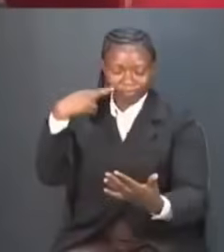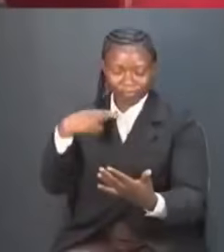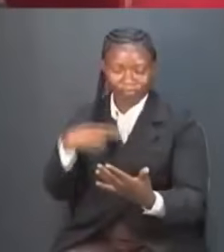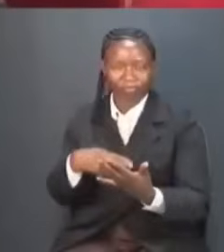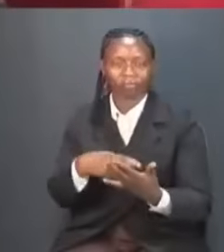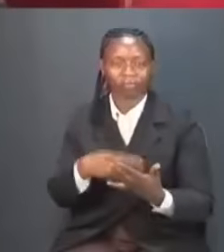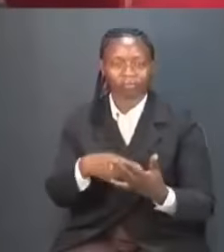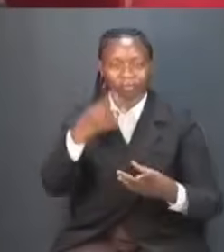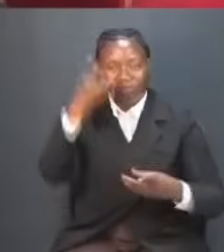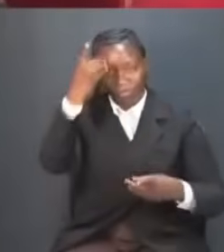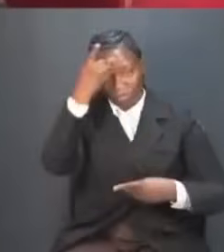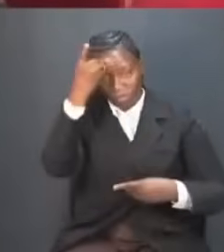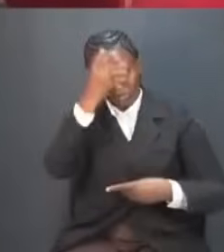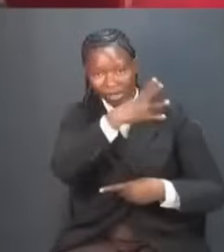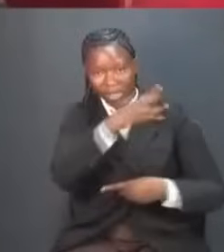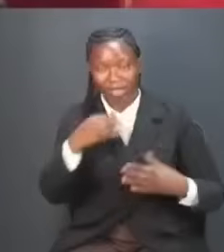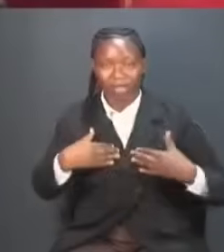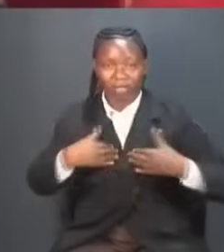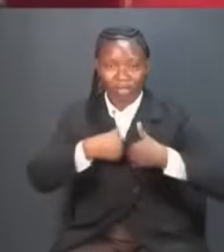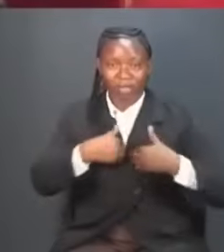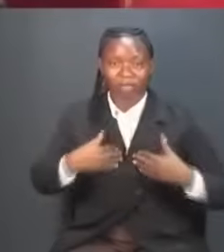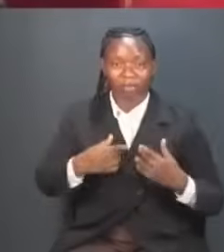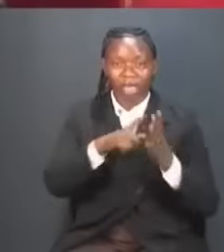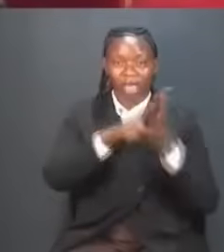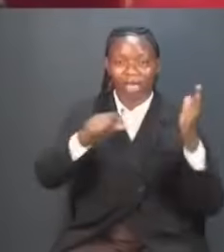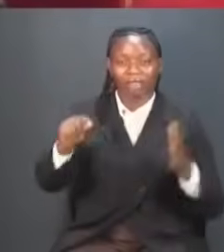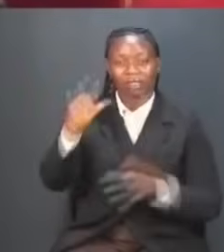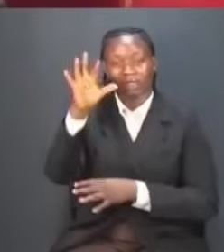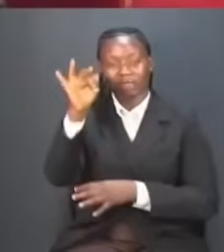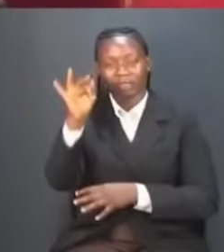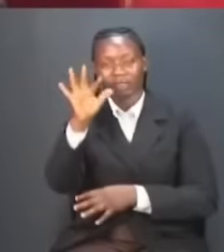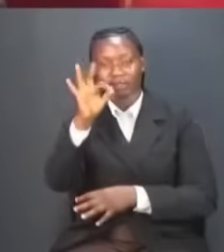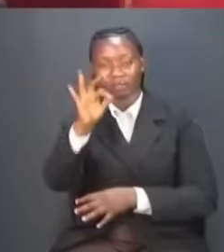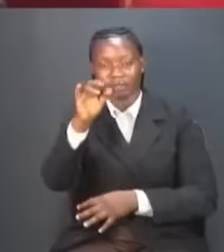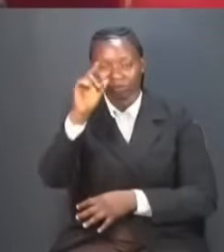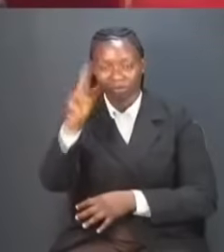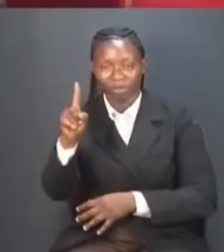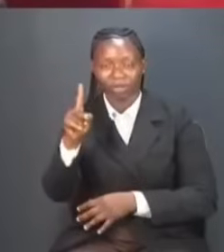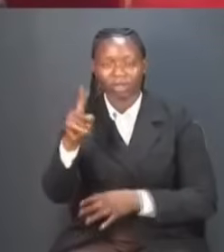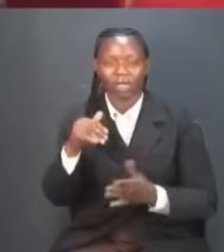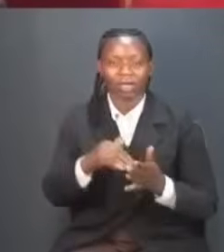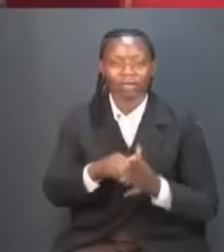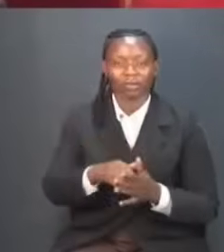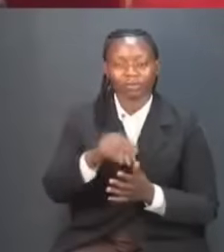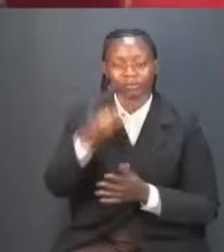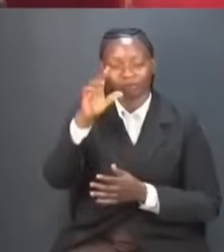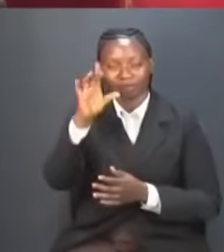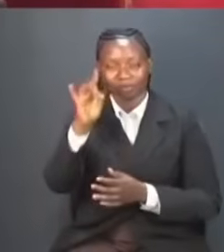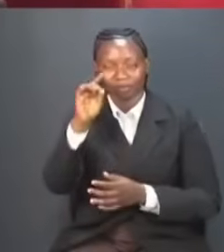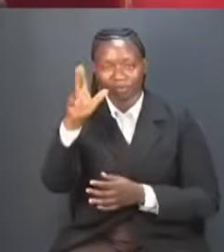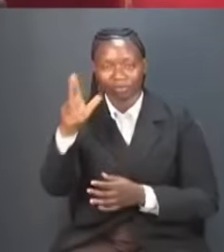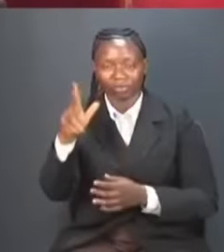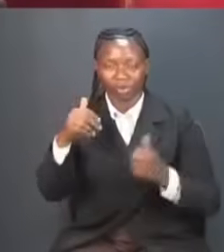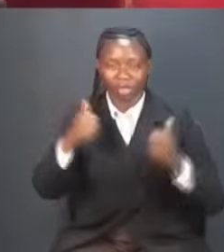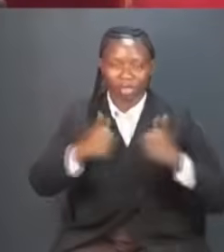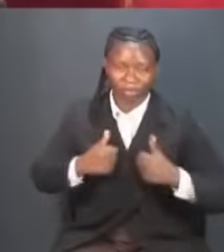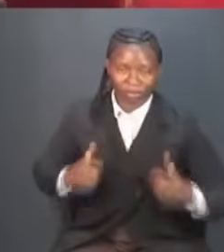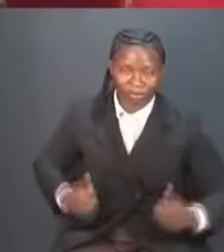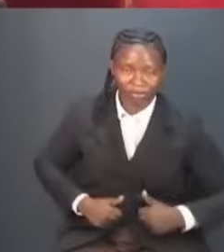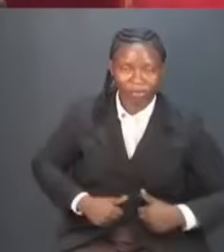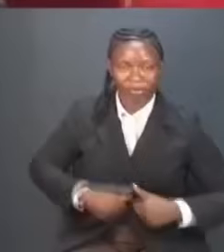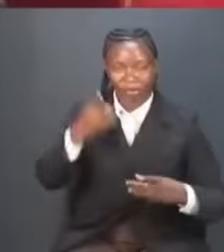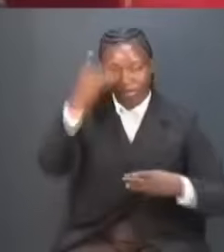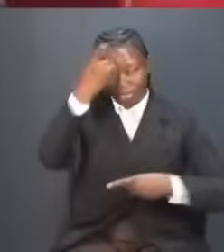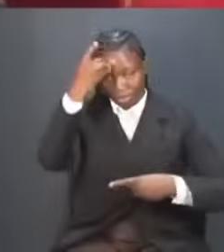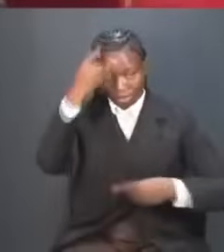the Diseases and Animals Act 1961, Act 83, to address emerging disease threats